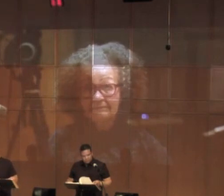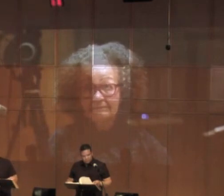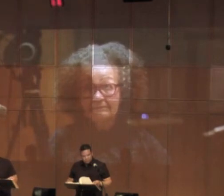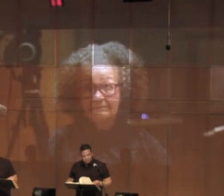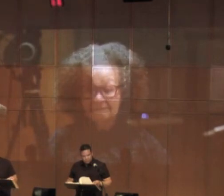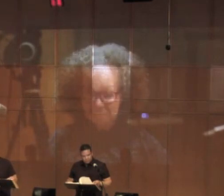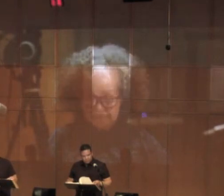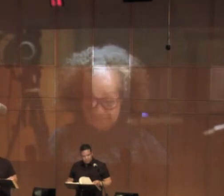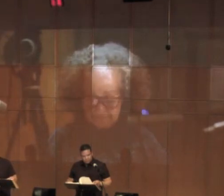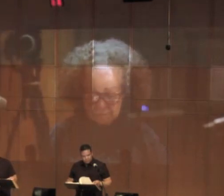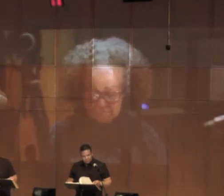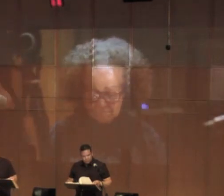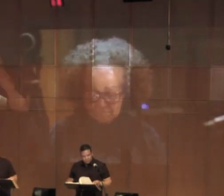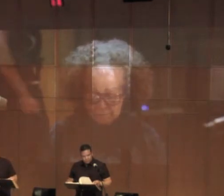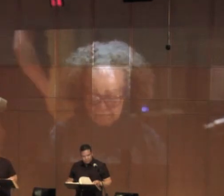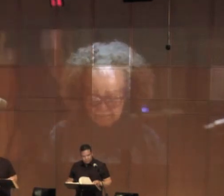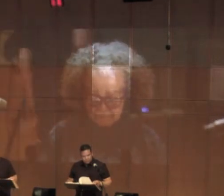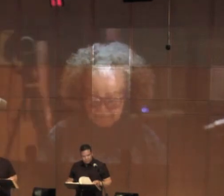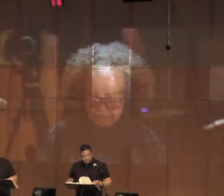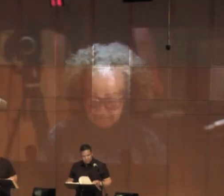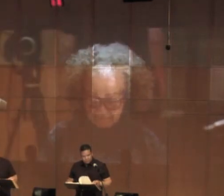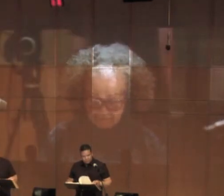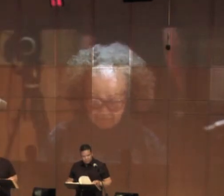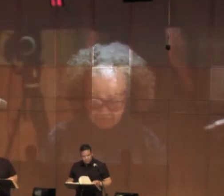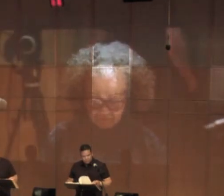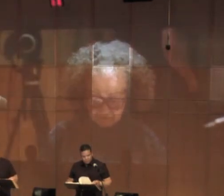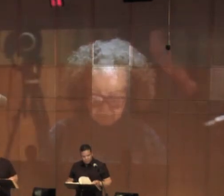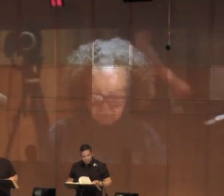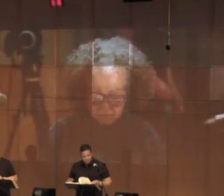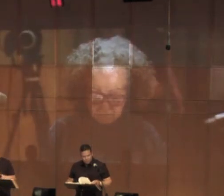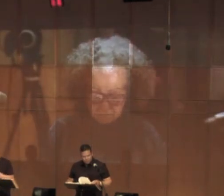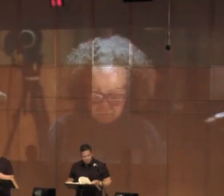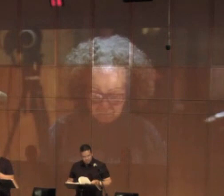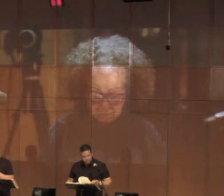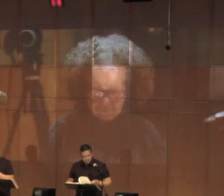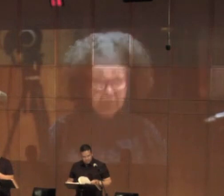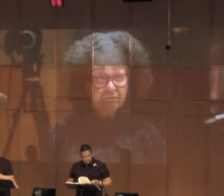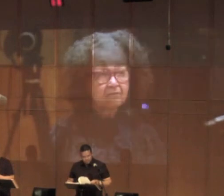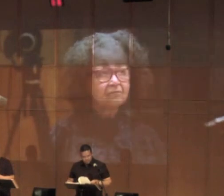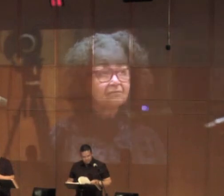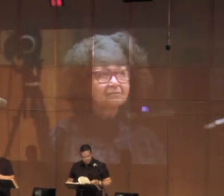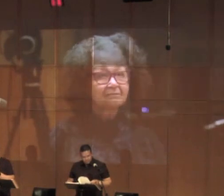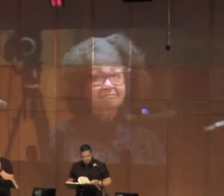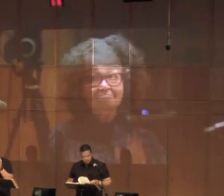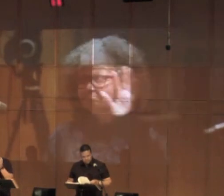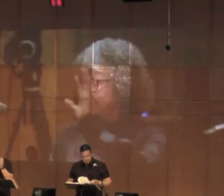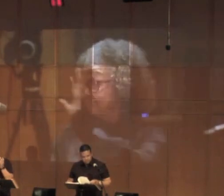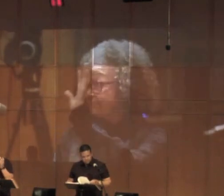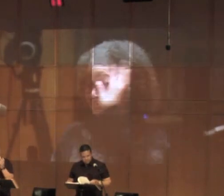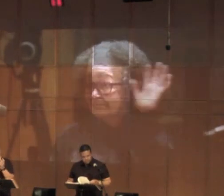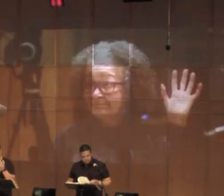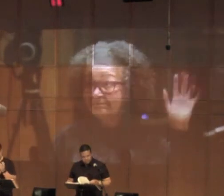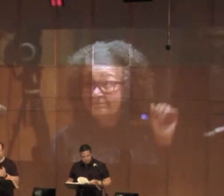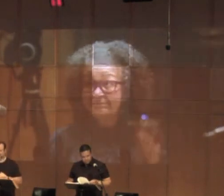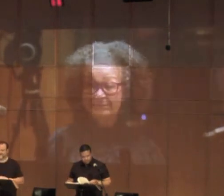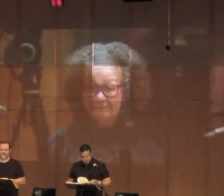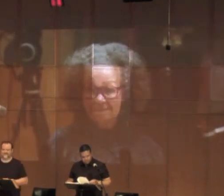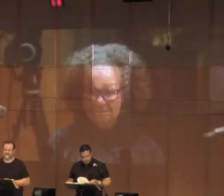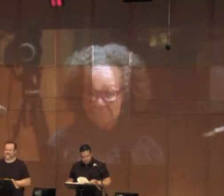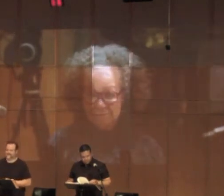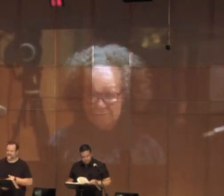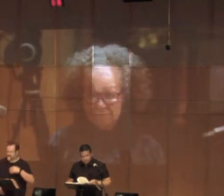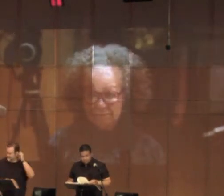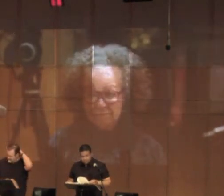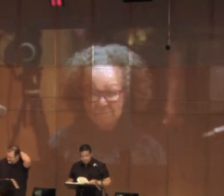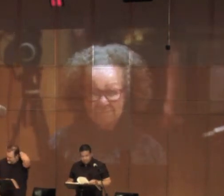roles for this reading um and then we have Deb who's playing the younger daughter we have lazan who is the mom and we